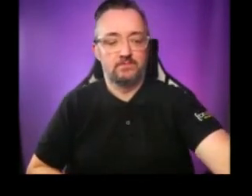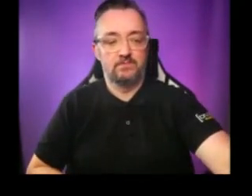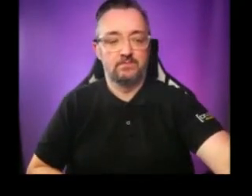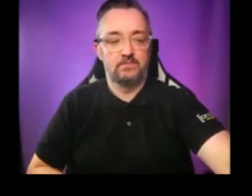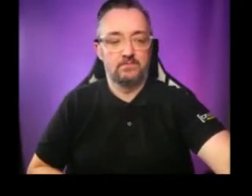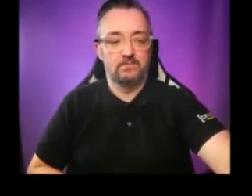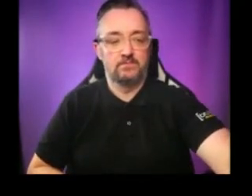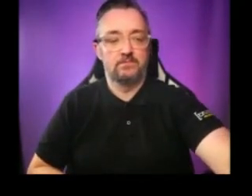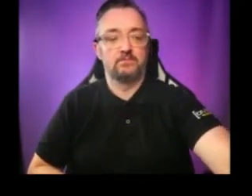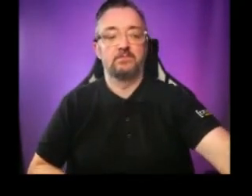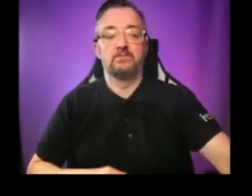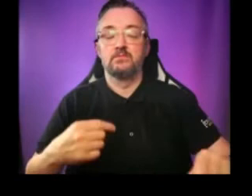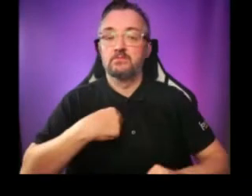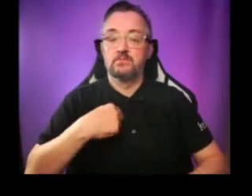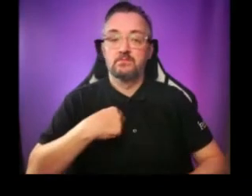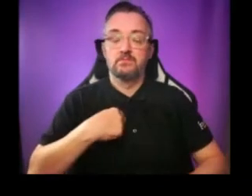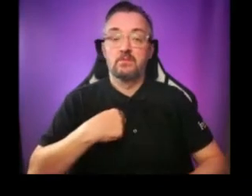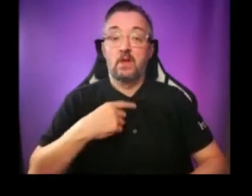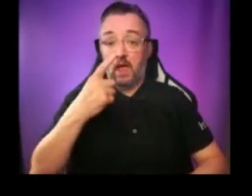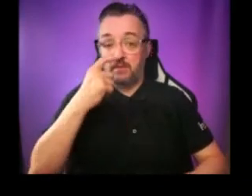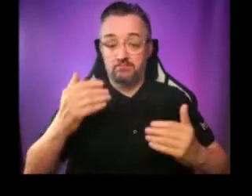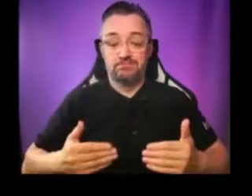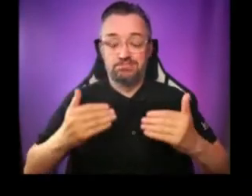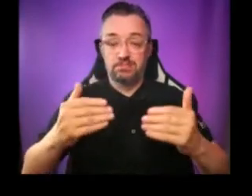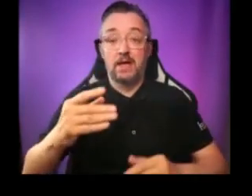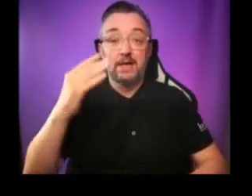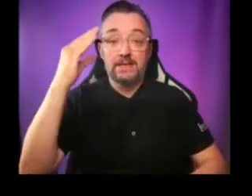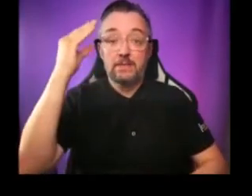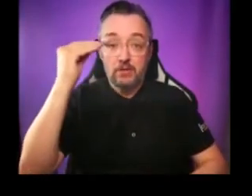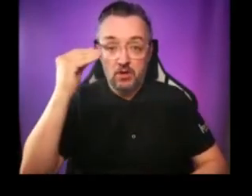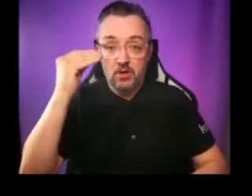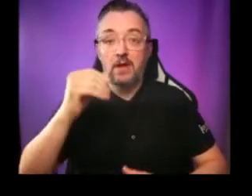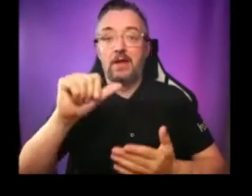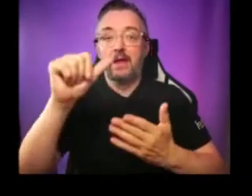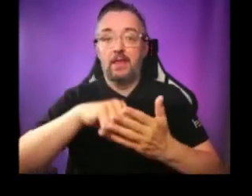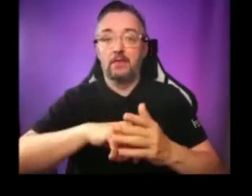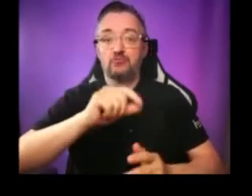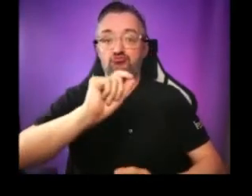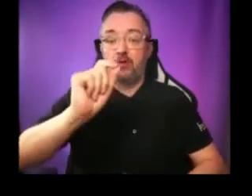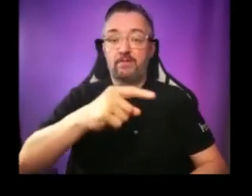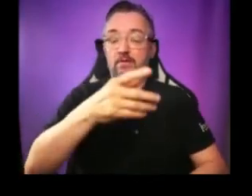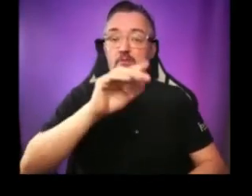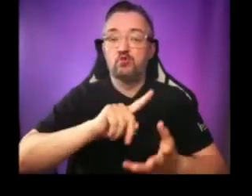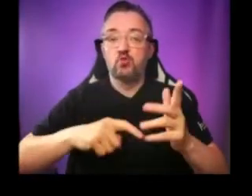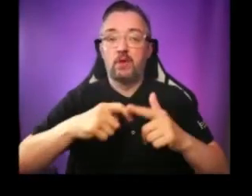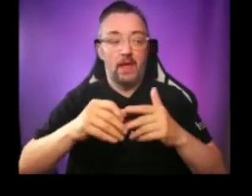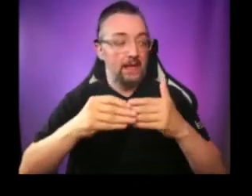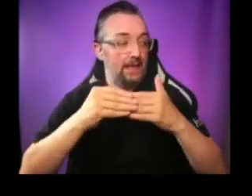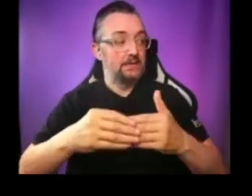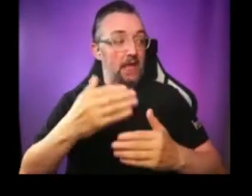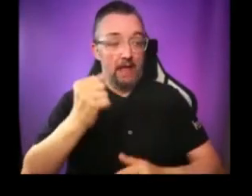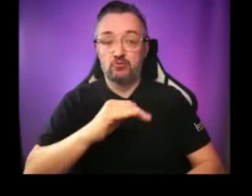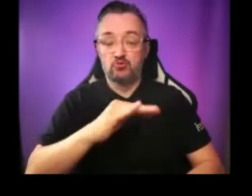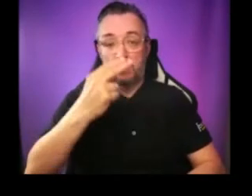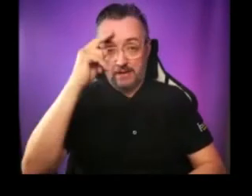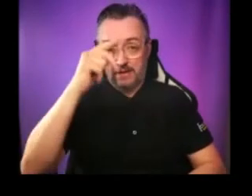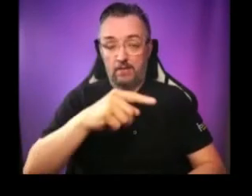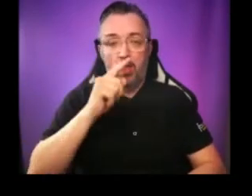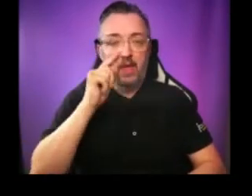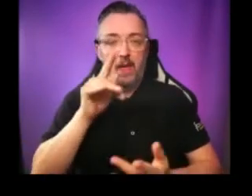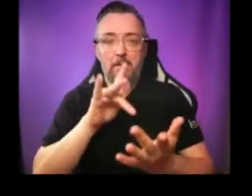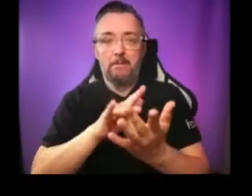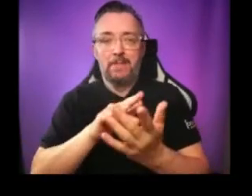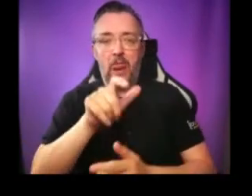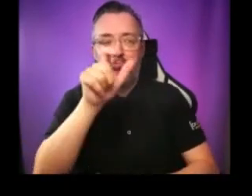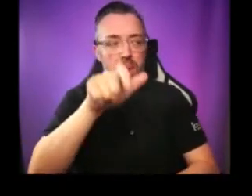We can take things one step further and see that the dementia itself is listed in this graphic from the UK Guidance on Physical Activity. If we look at that middle column with